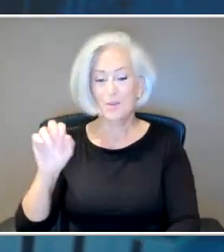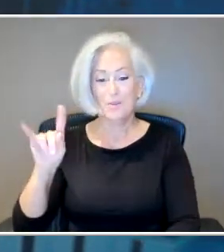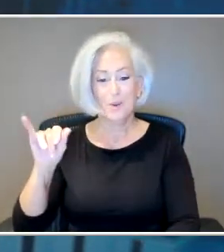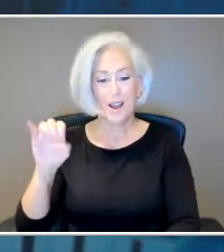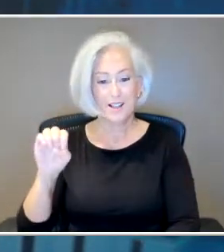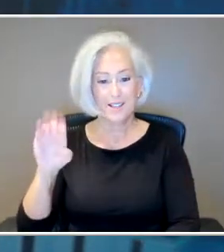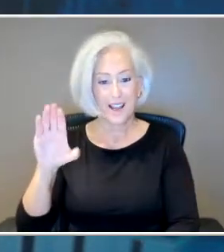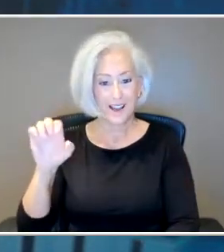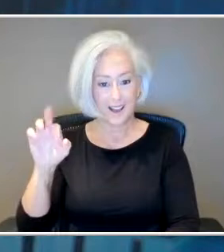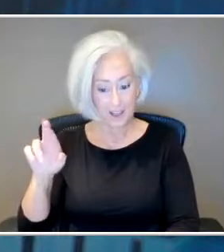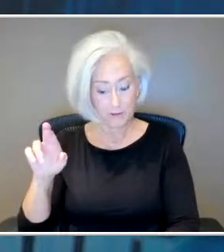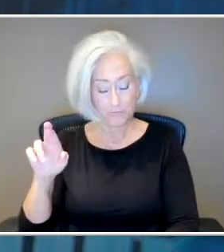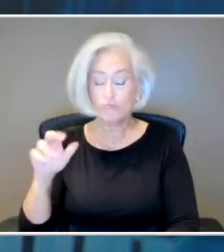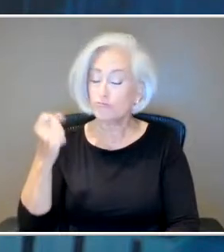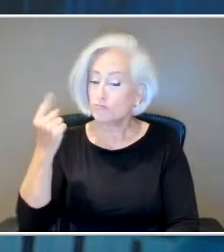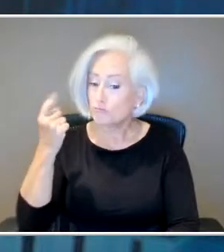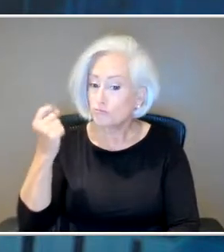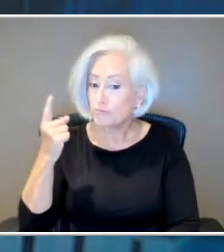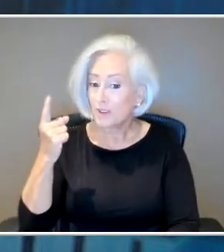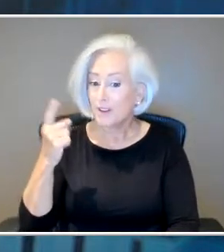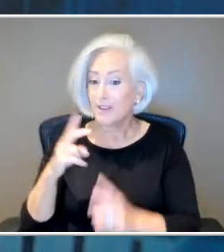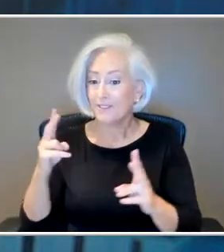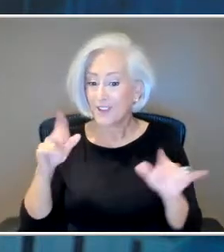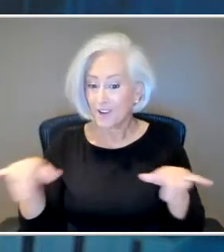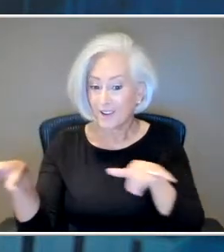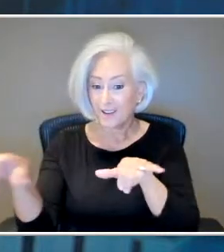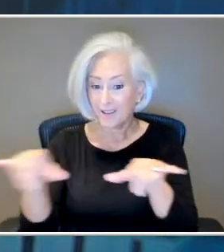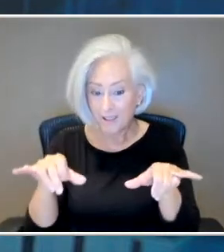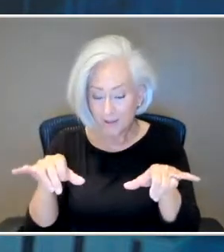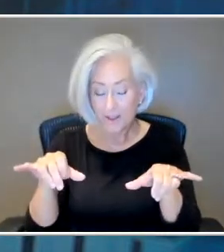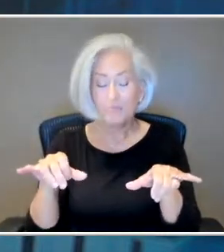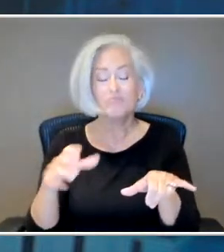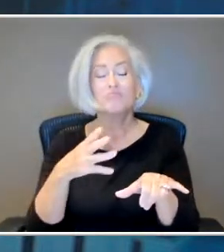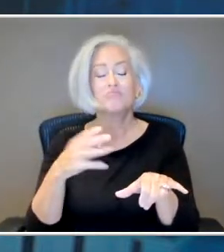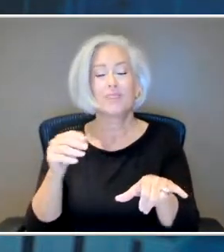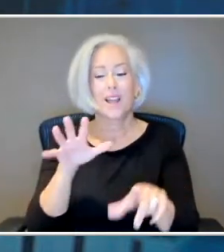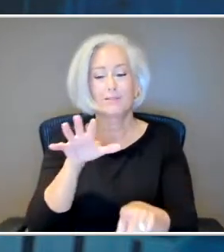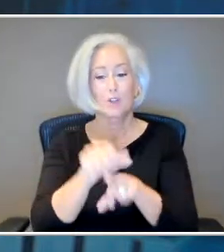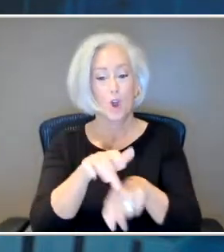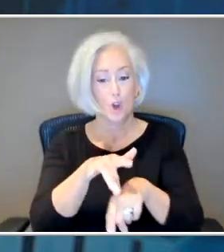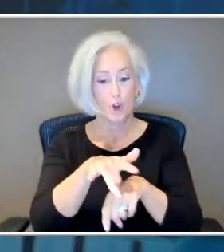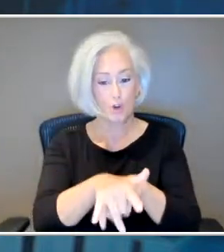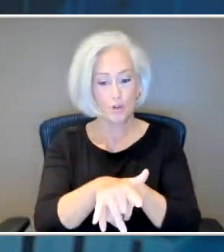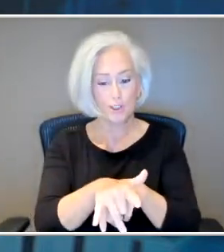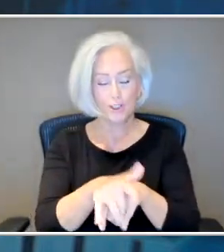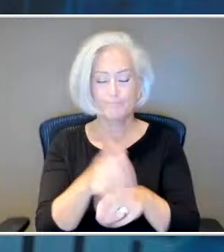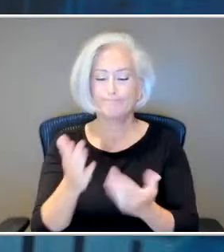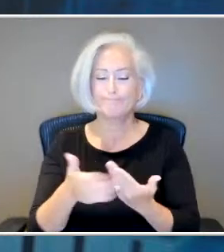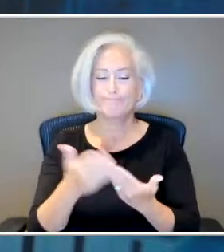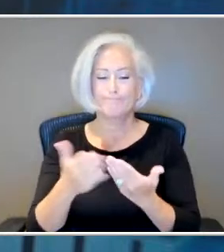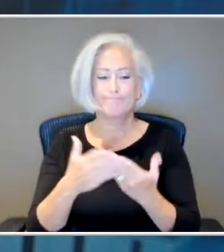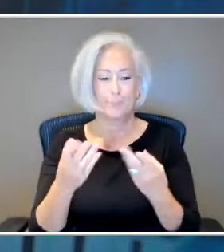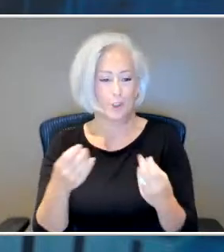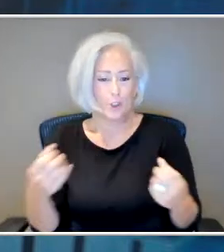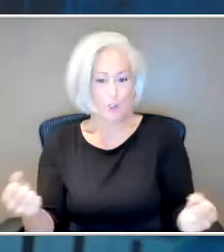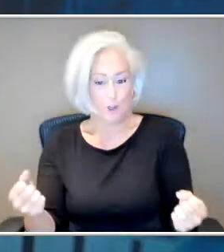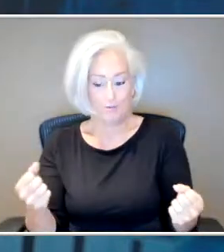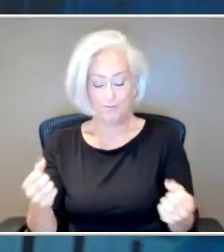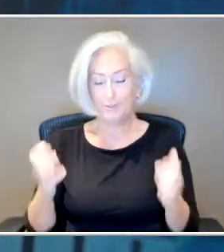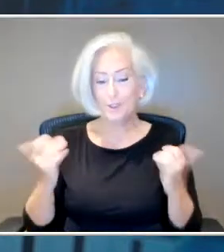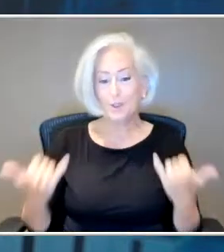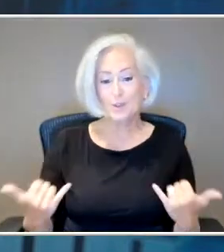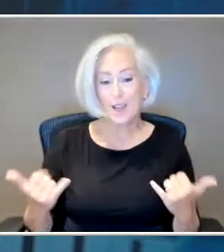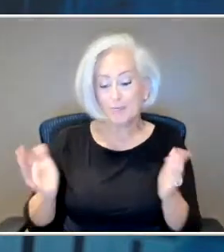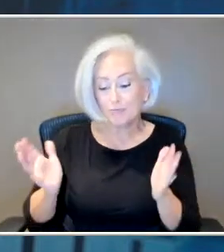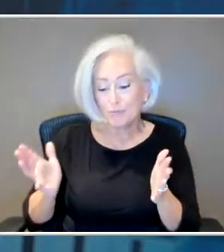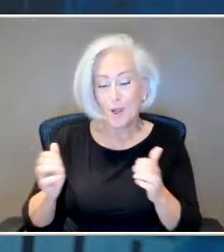very curable when it is caught early. We have already had the pleasure of speaking with several great patients who advocate for themselves and for others.